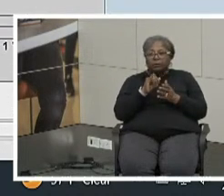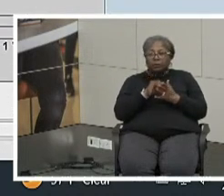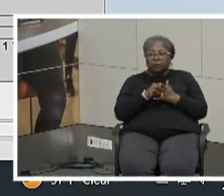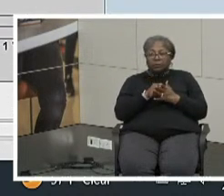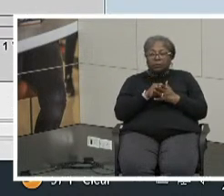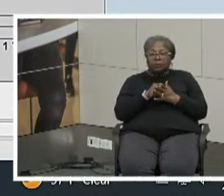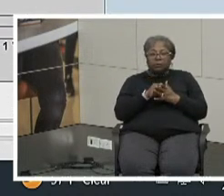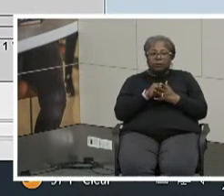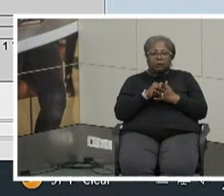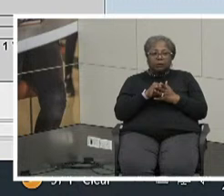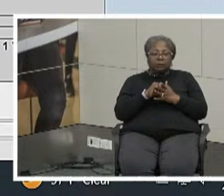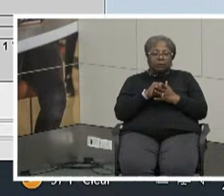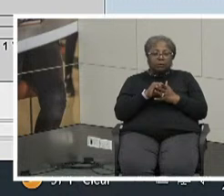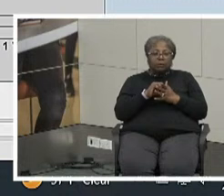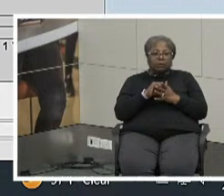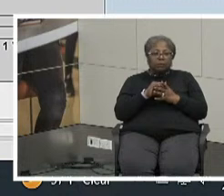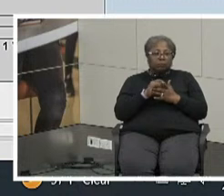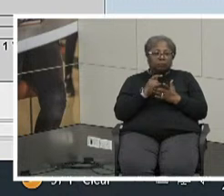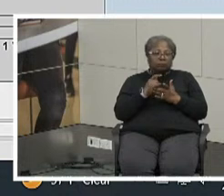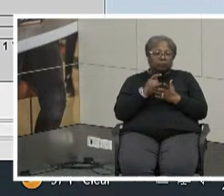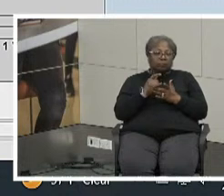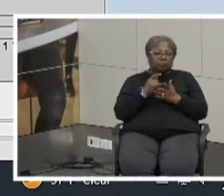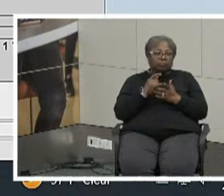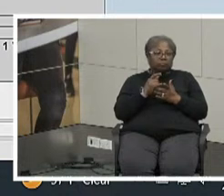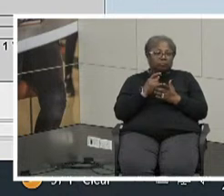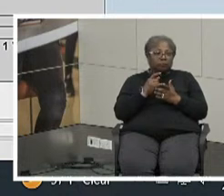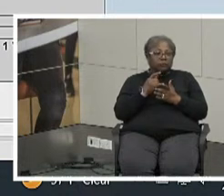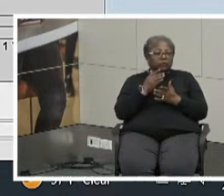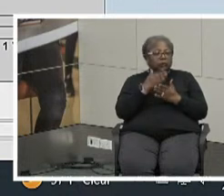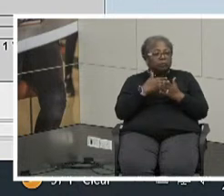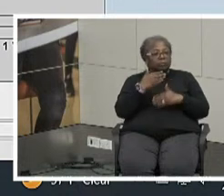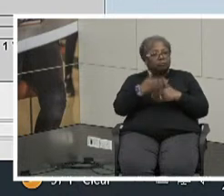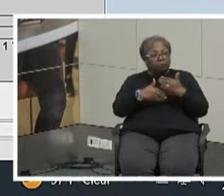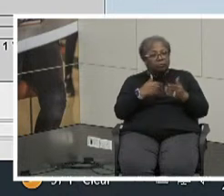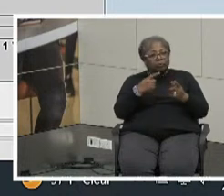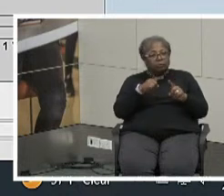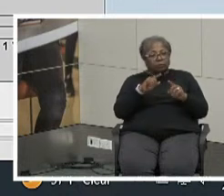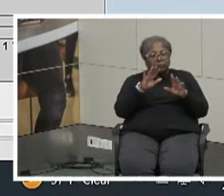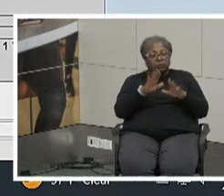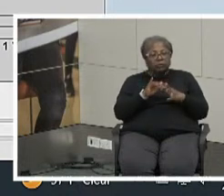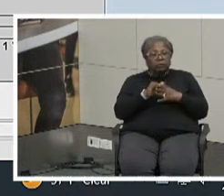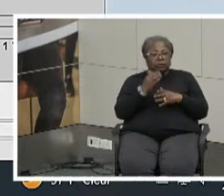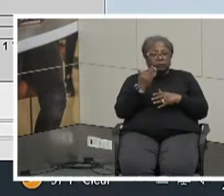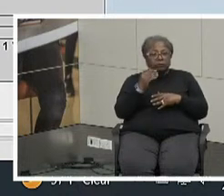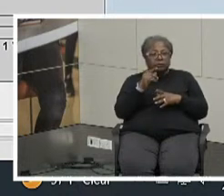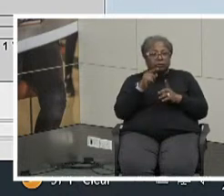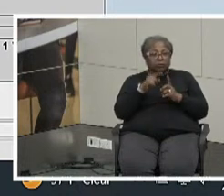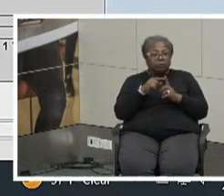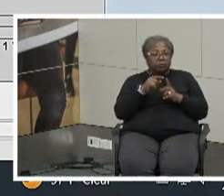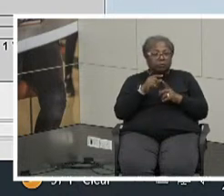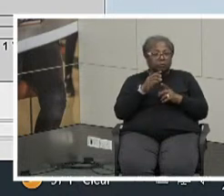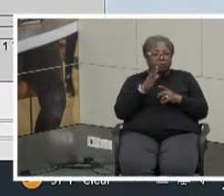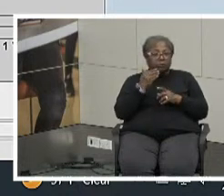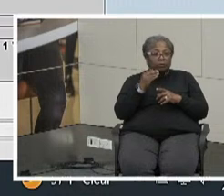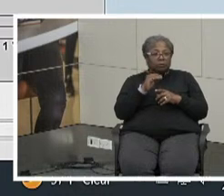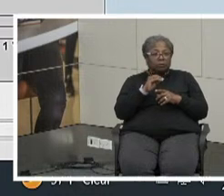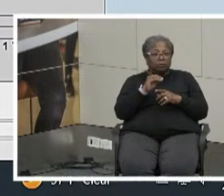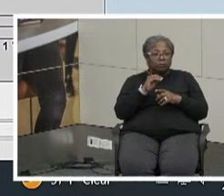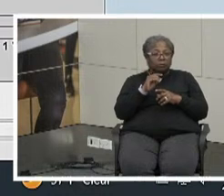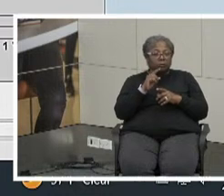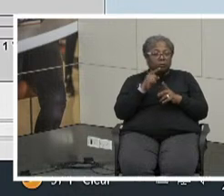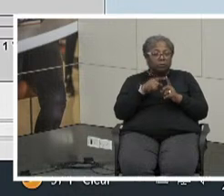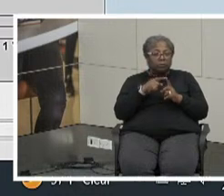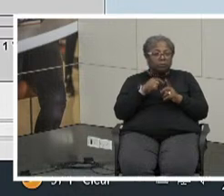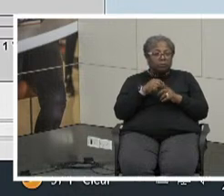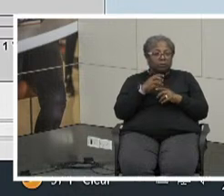time use tracker so that's a testament to um some progress that's really great so 15 points out of a total 15 points we